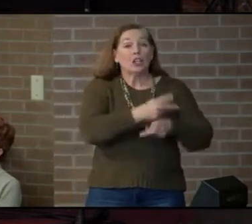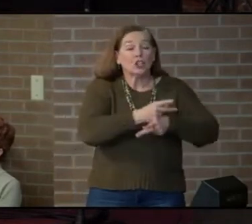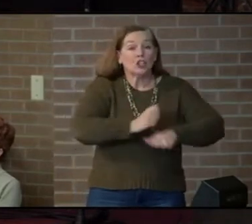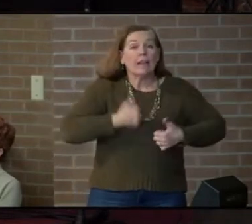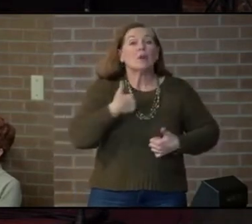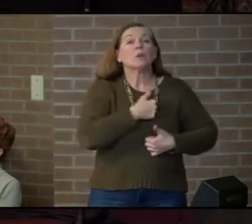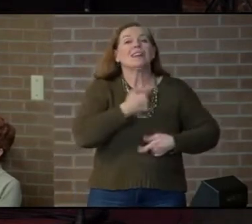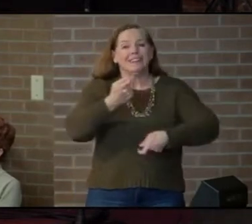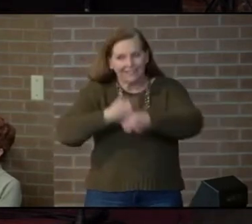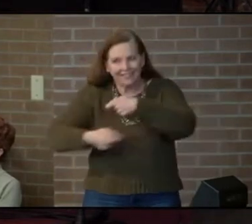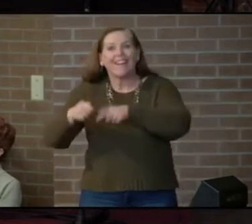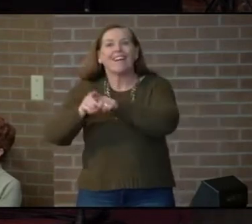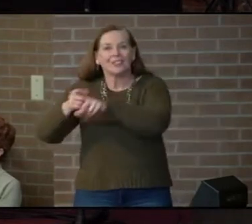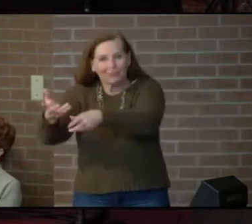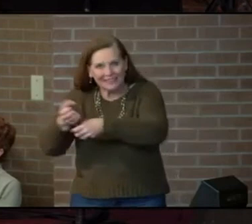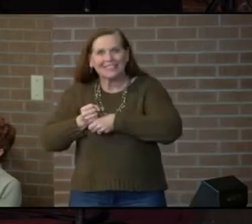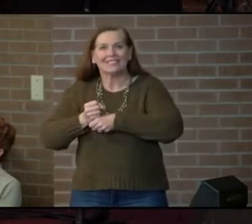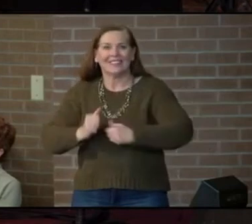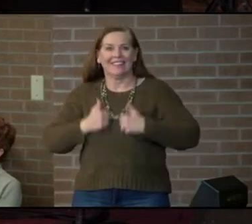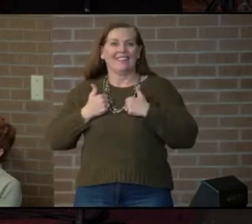receive life.